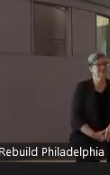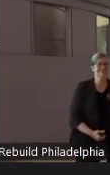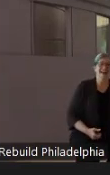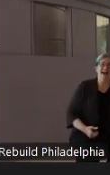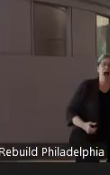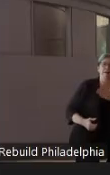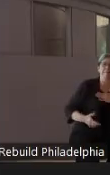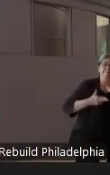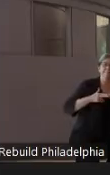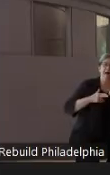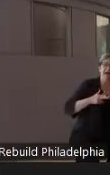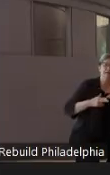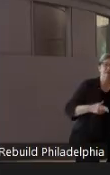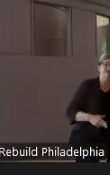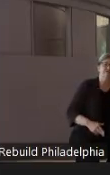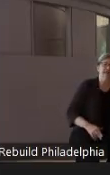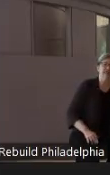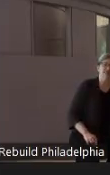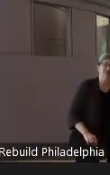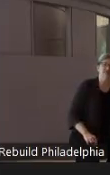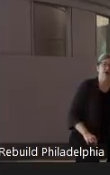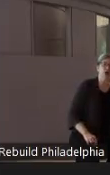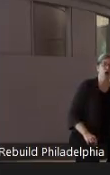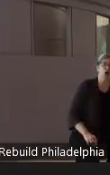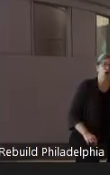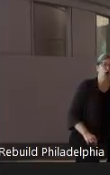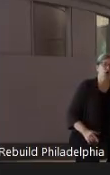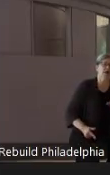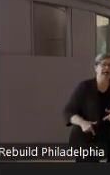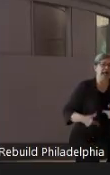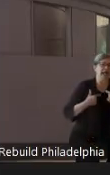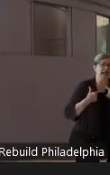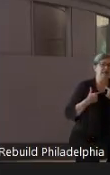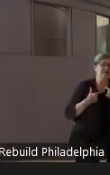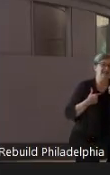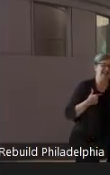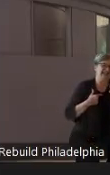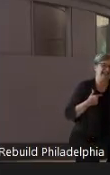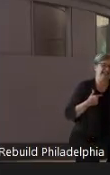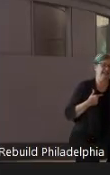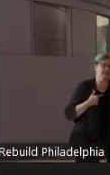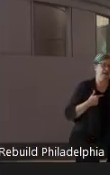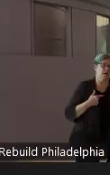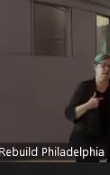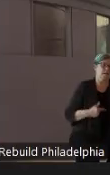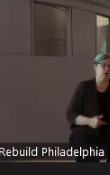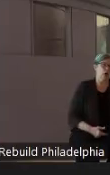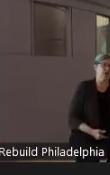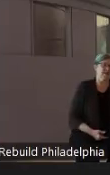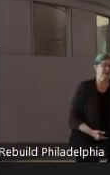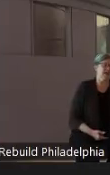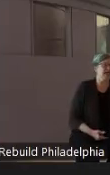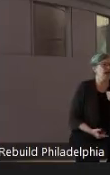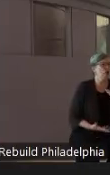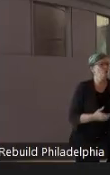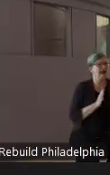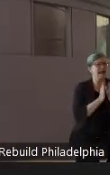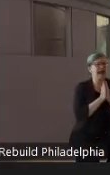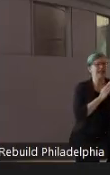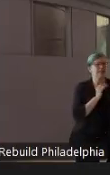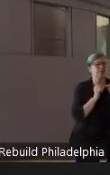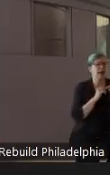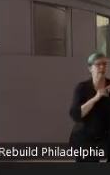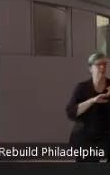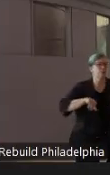Hi, my name is Faye Carter, and I live in East Parkside. I wanted to ask about